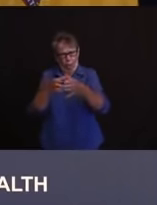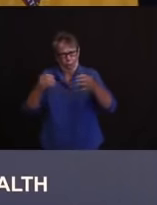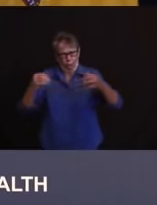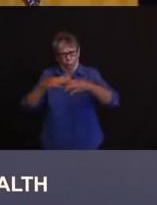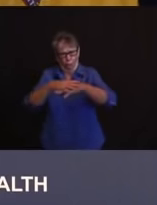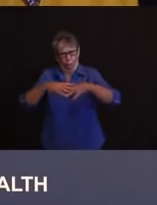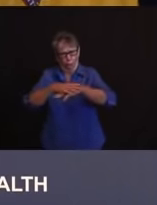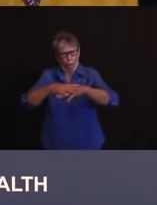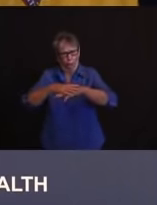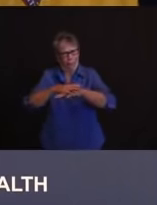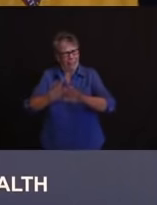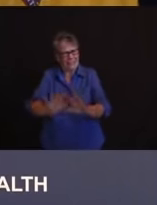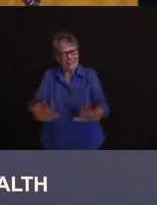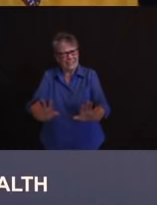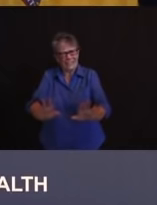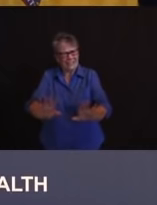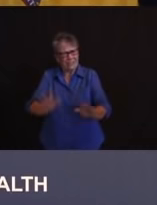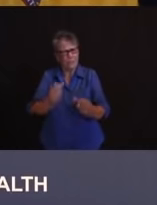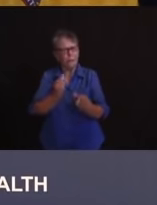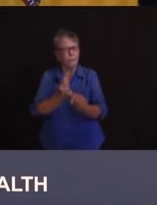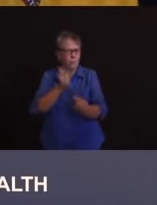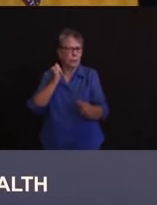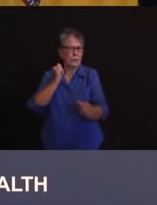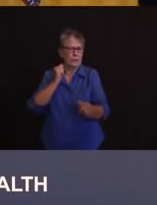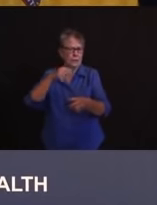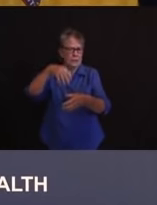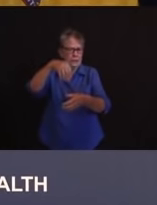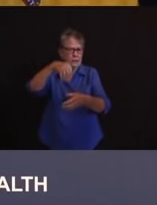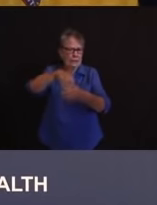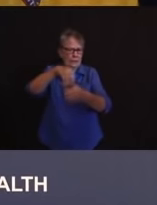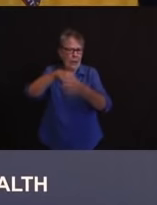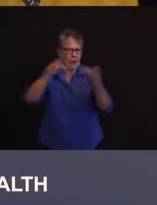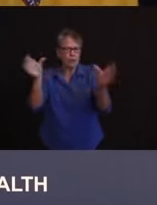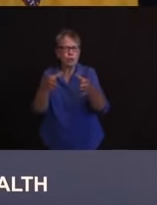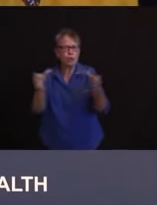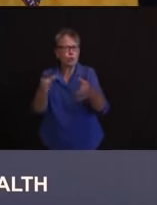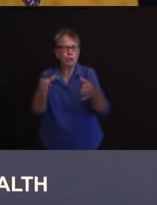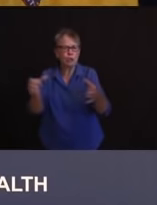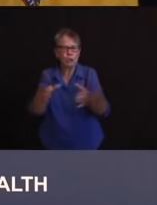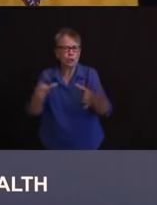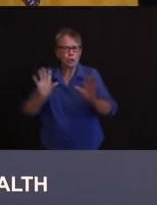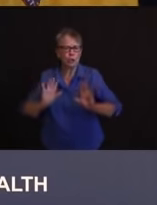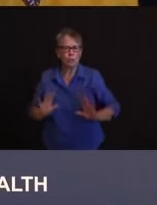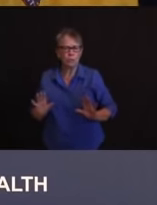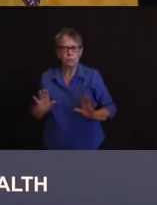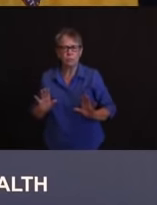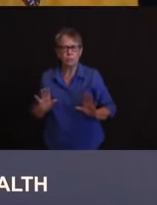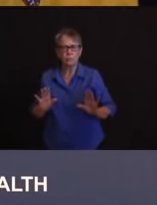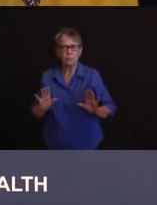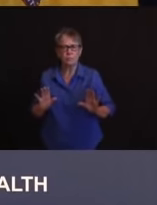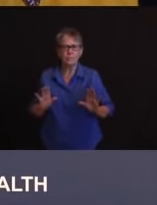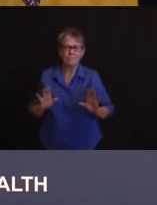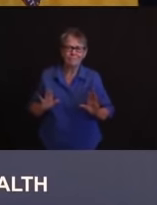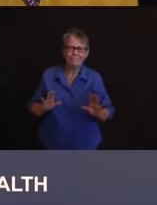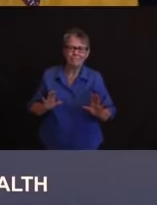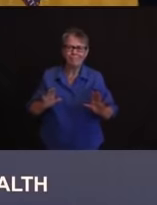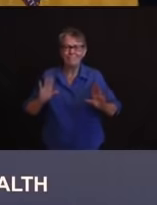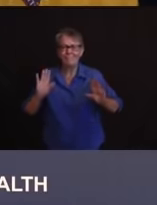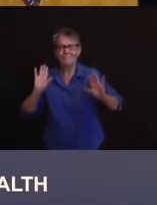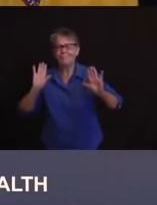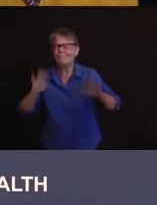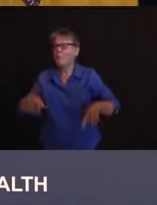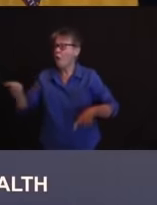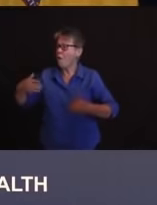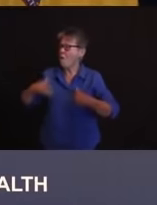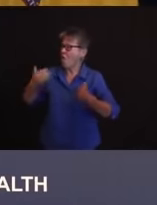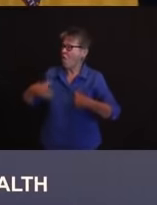that, but also more likely your asymptomatic passing of the virus, even if you're symptomatic passing of the virus, to somebody who may